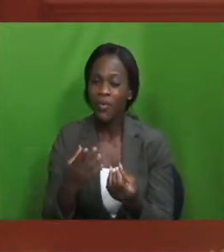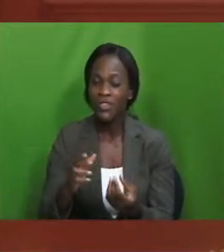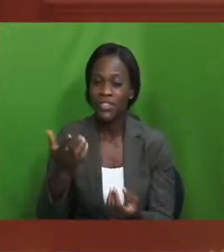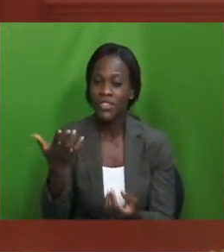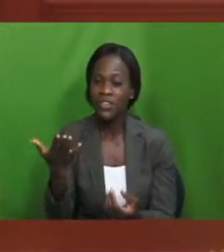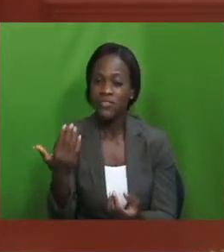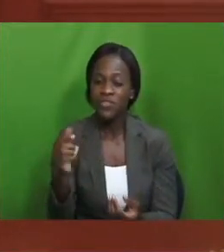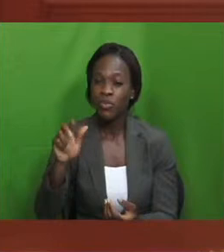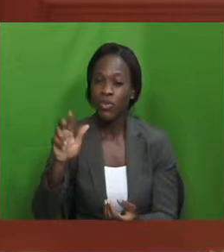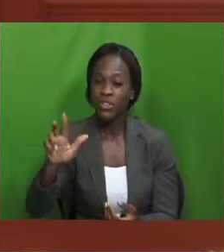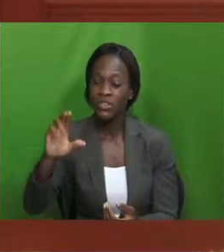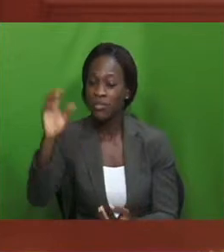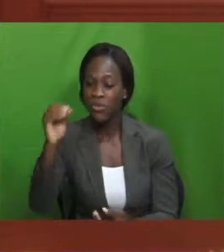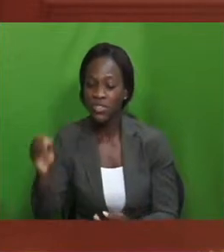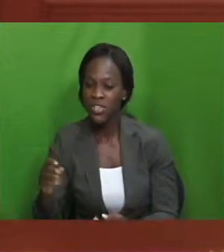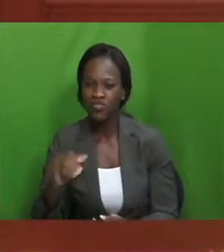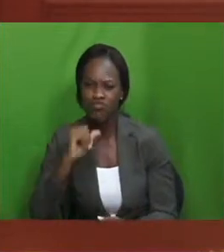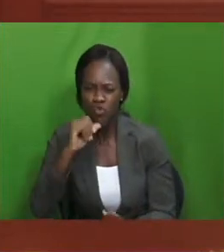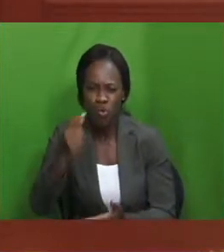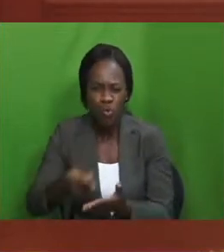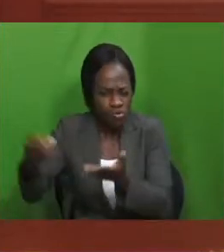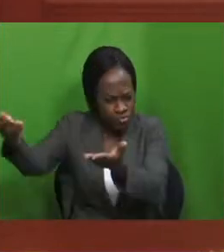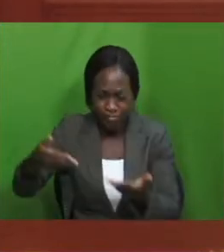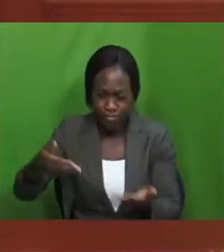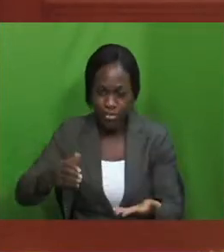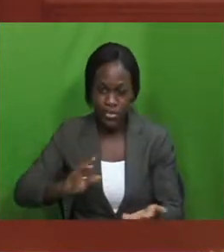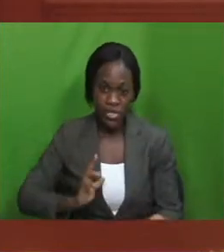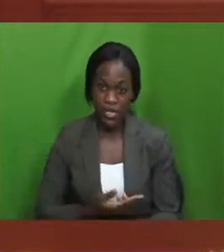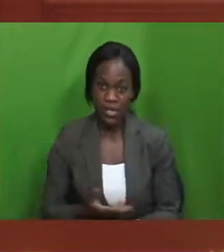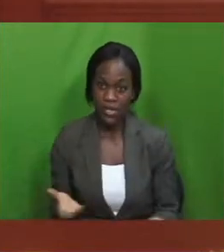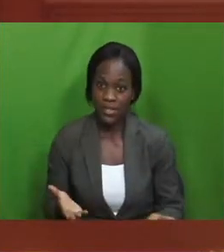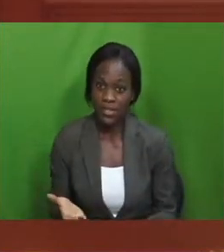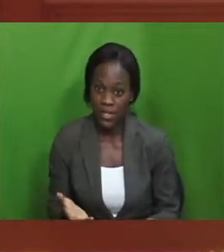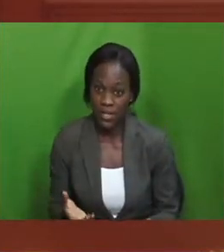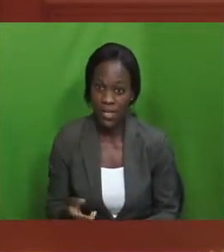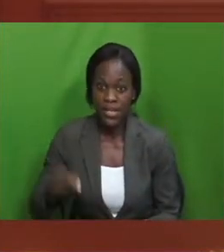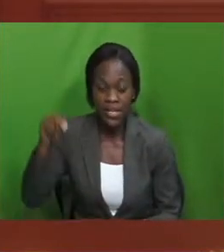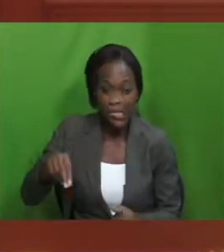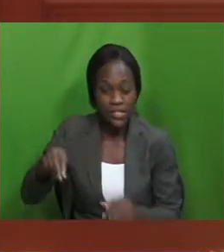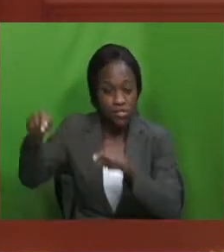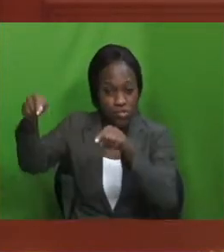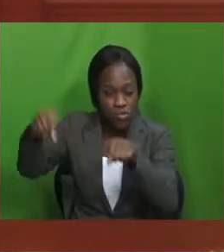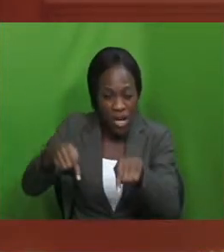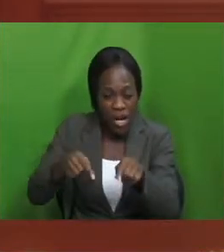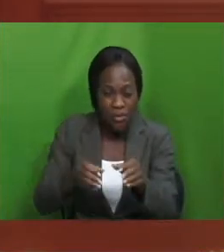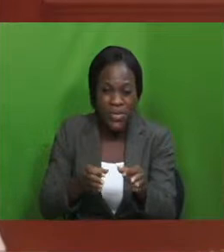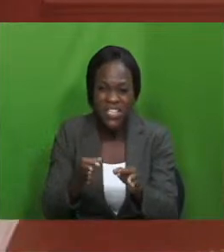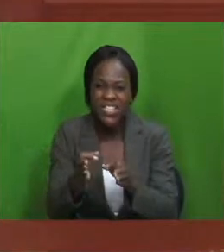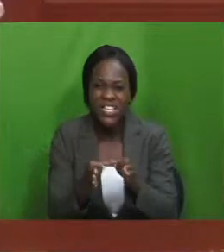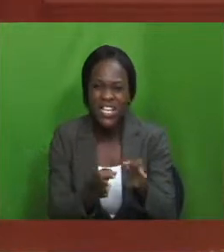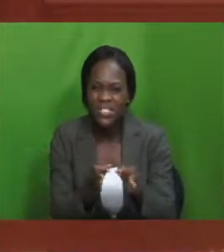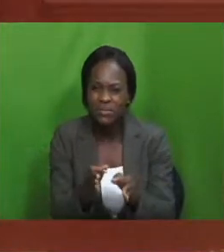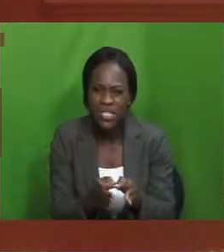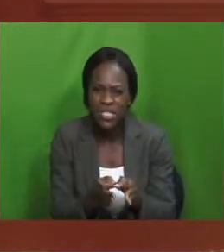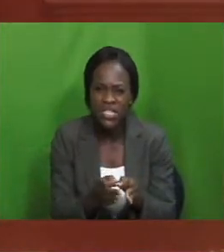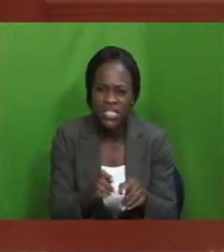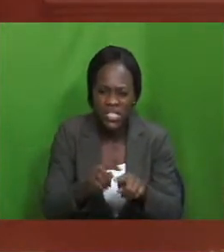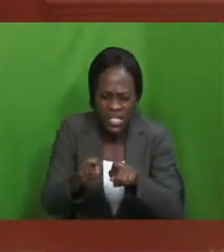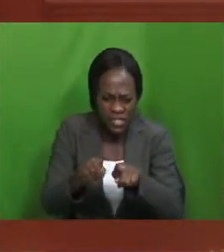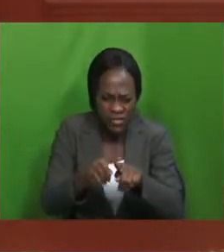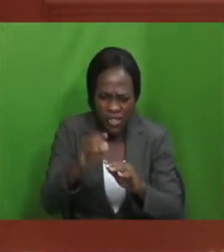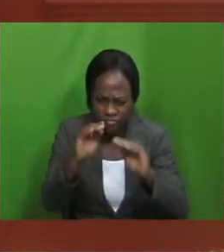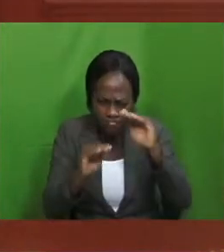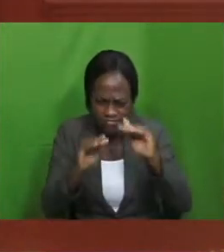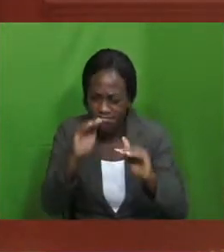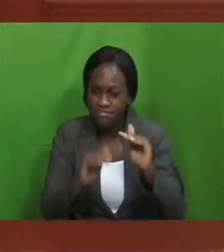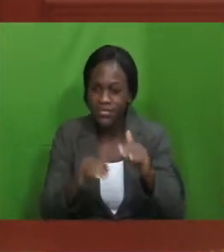15.3%, and not what he is reporting to this August House. He needs to come and explain the discrepancies in